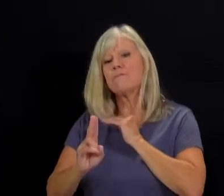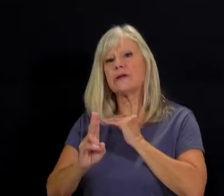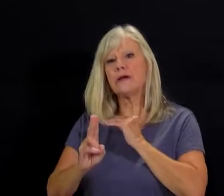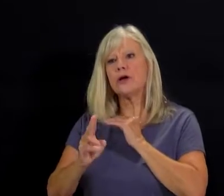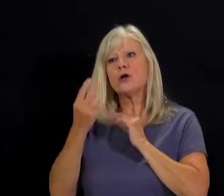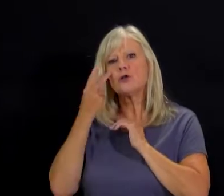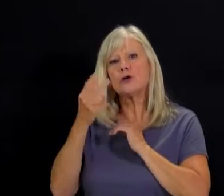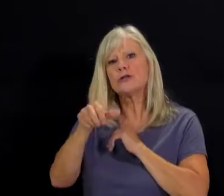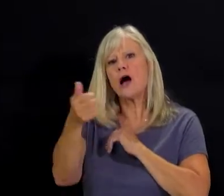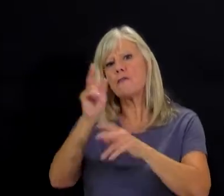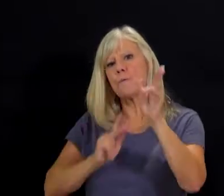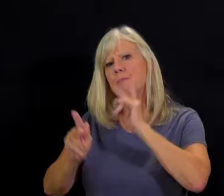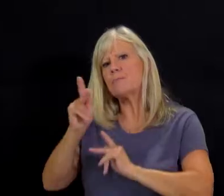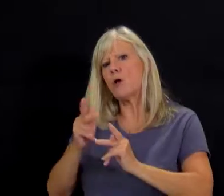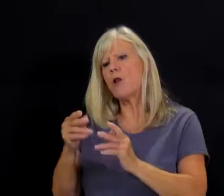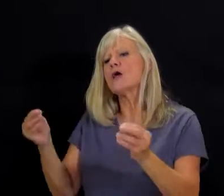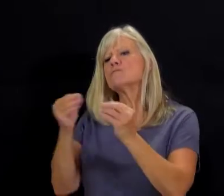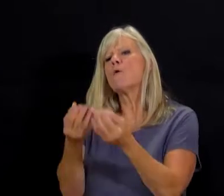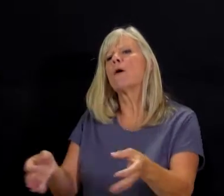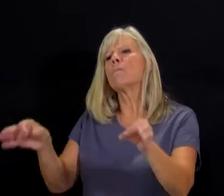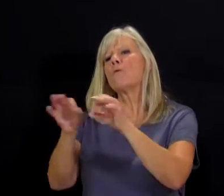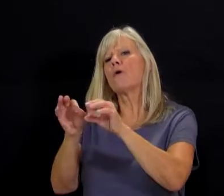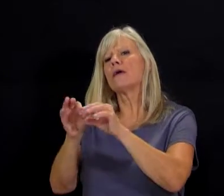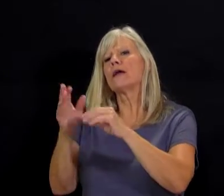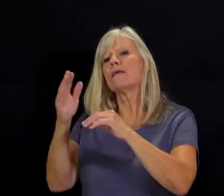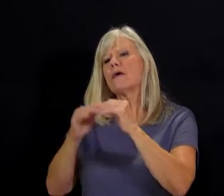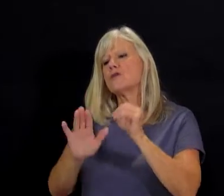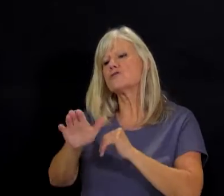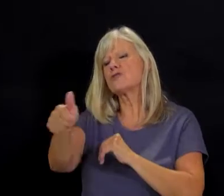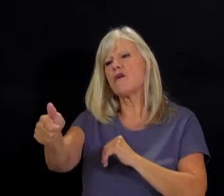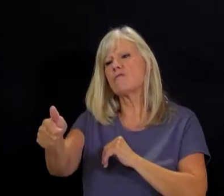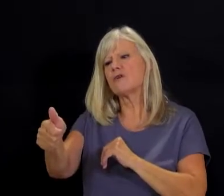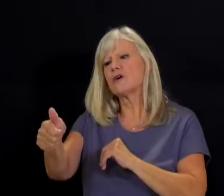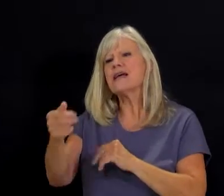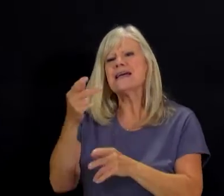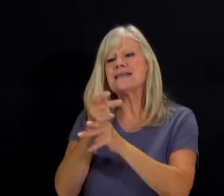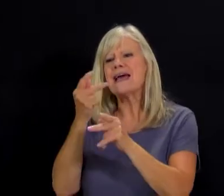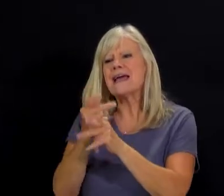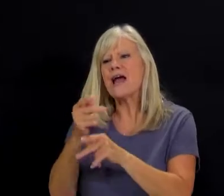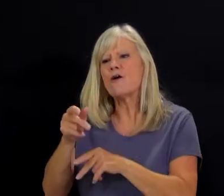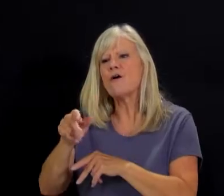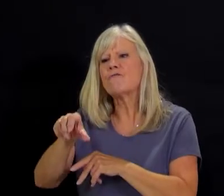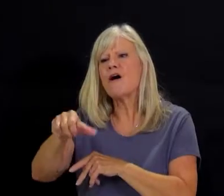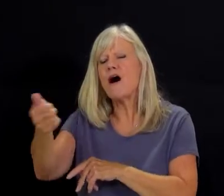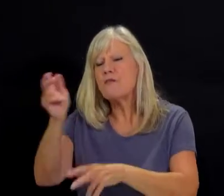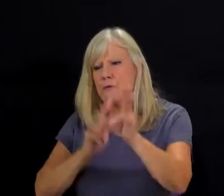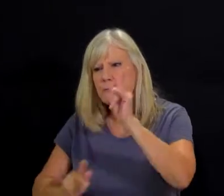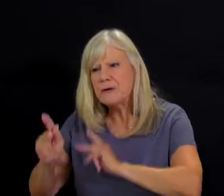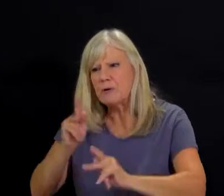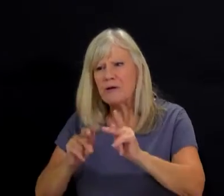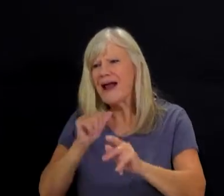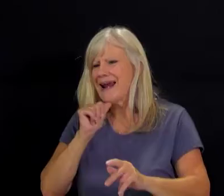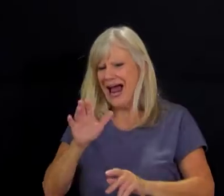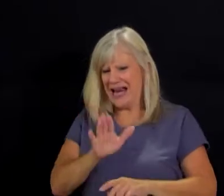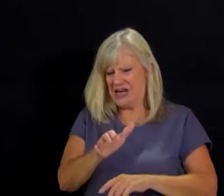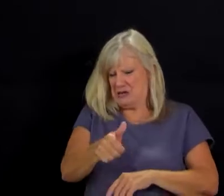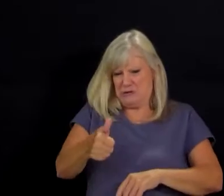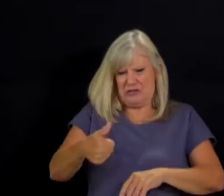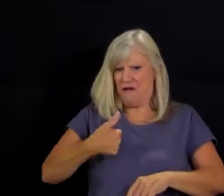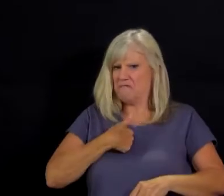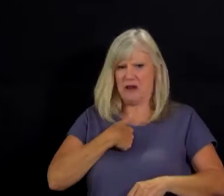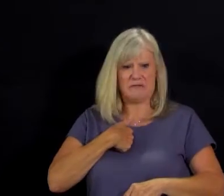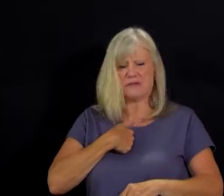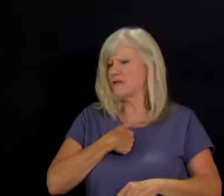yourselves, each looking out not for his own interests, but also everyone for the